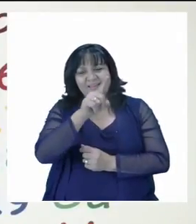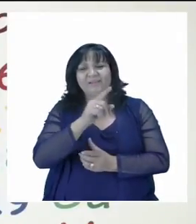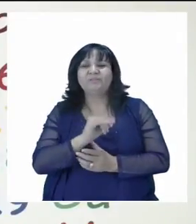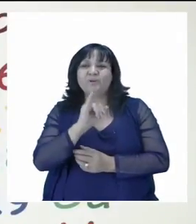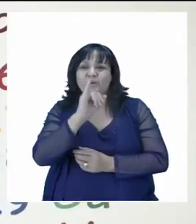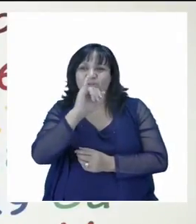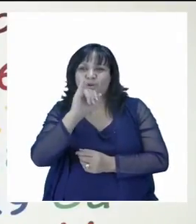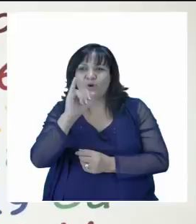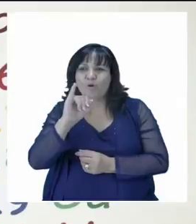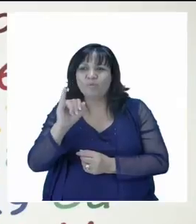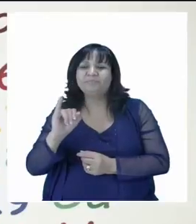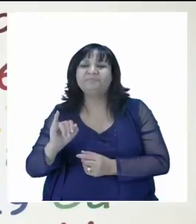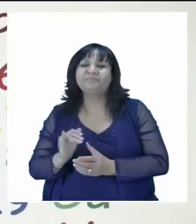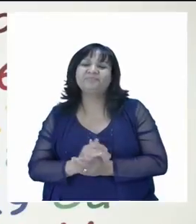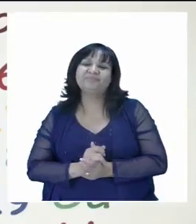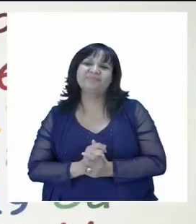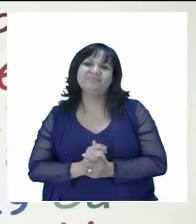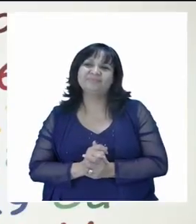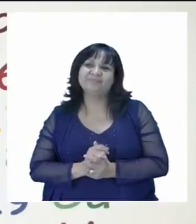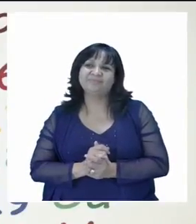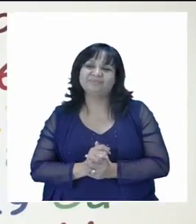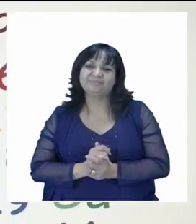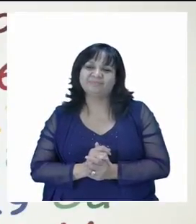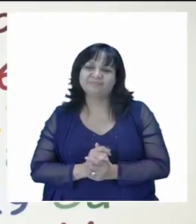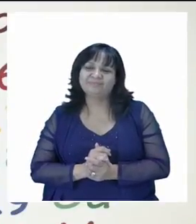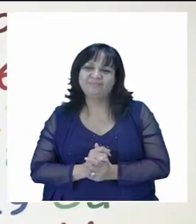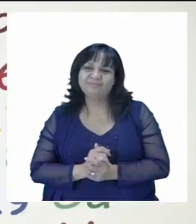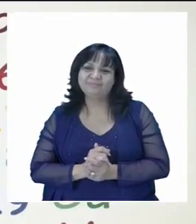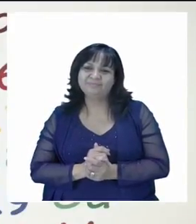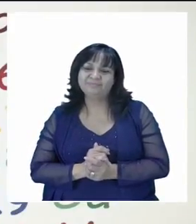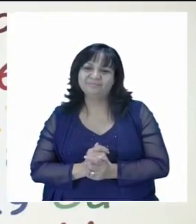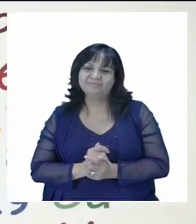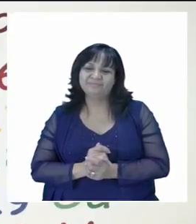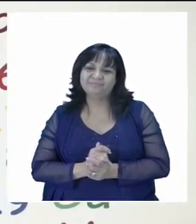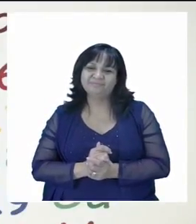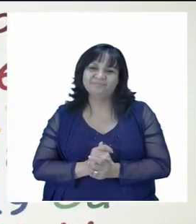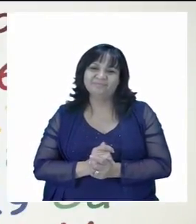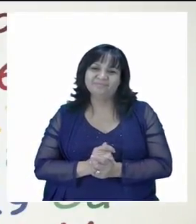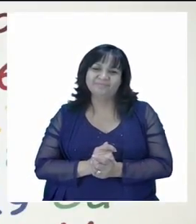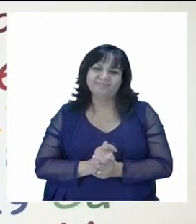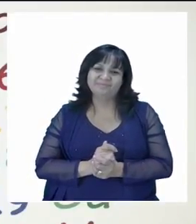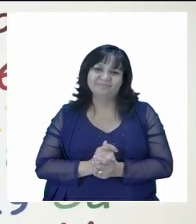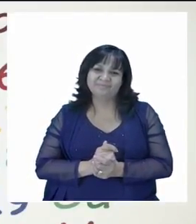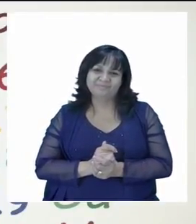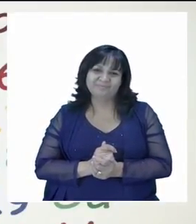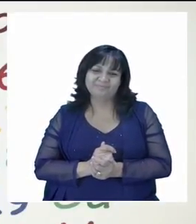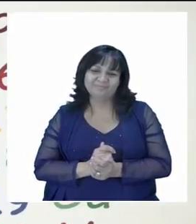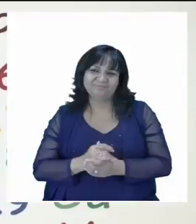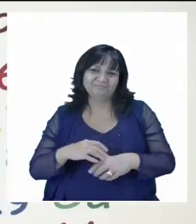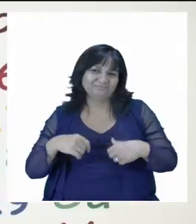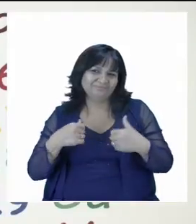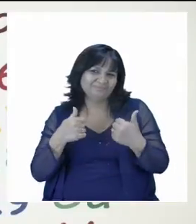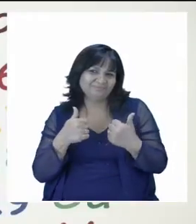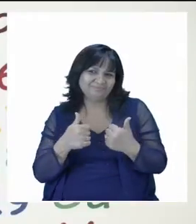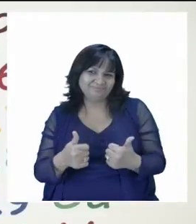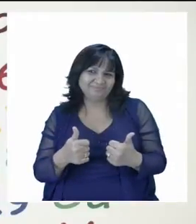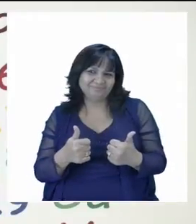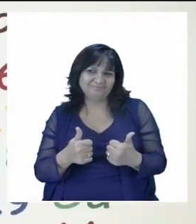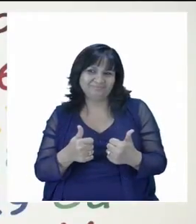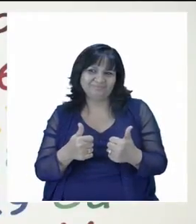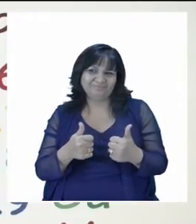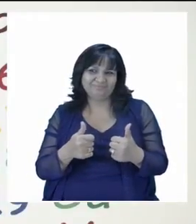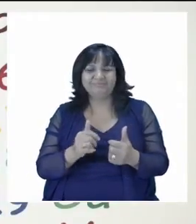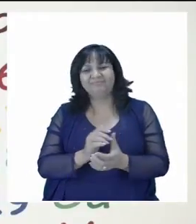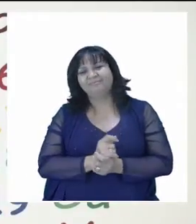if you want. Did you find it before me? I'm sure you did. Well done.